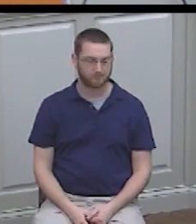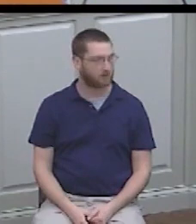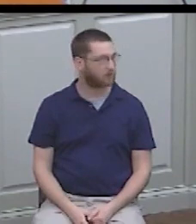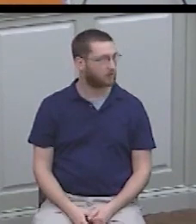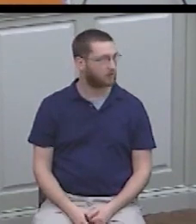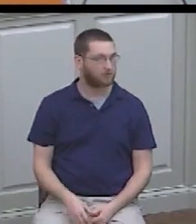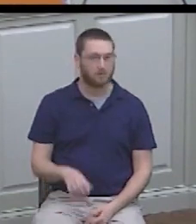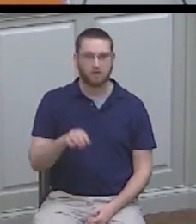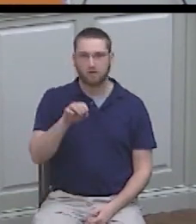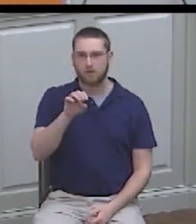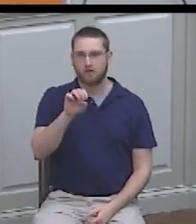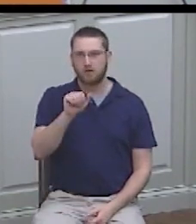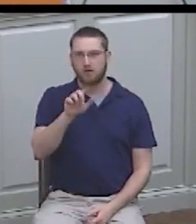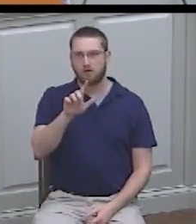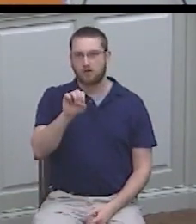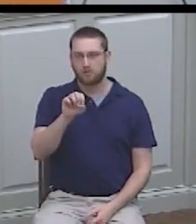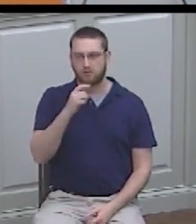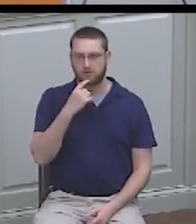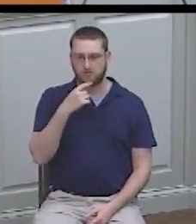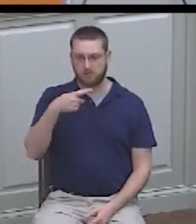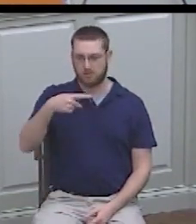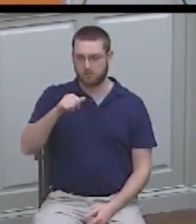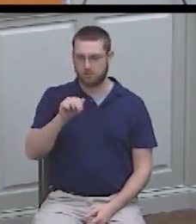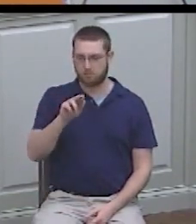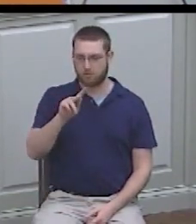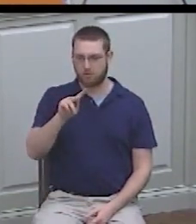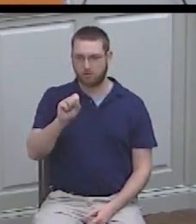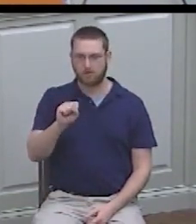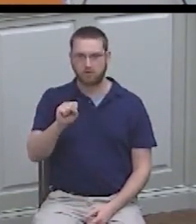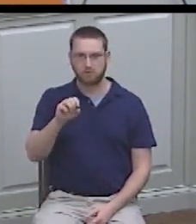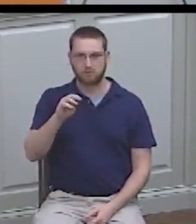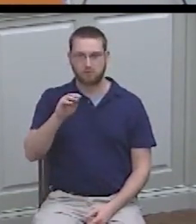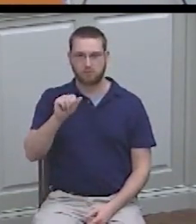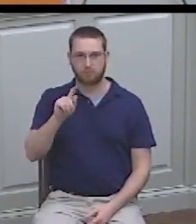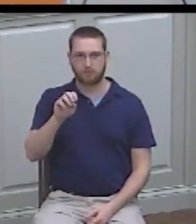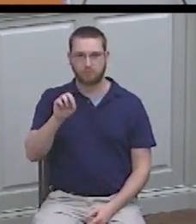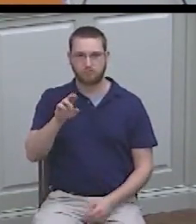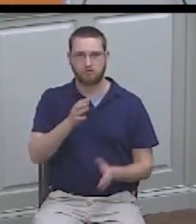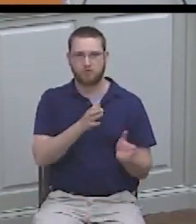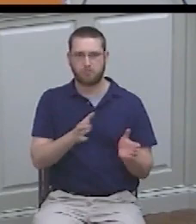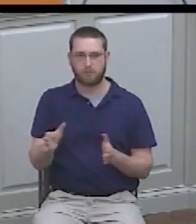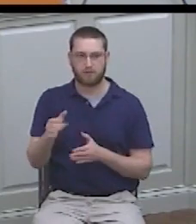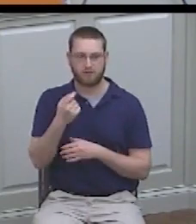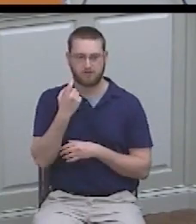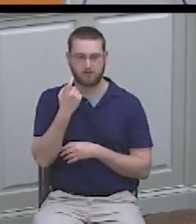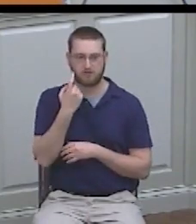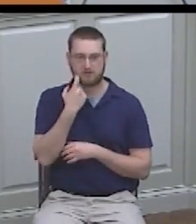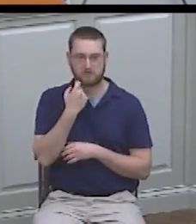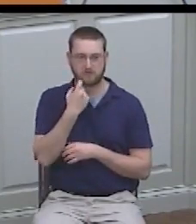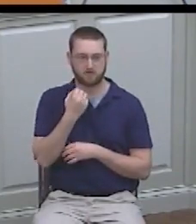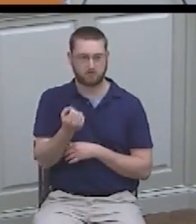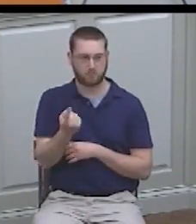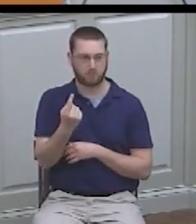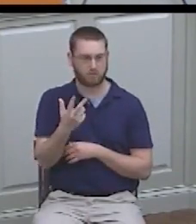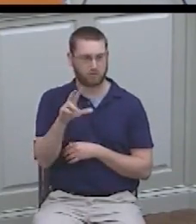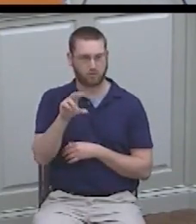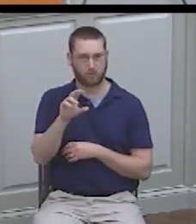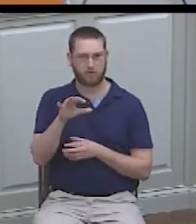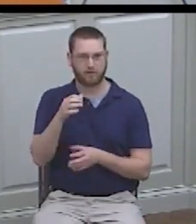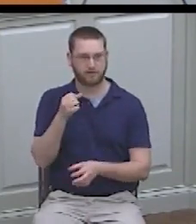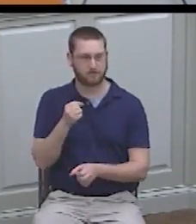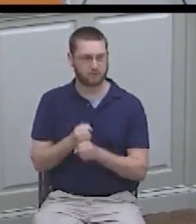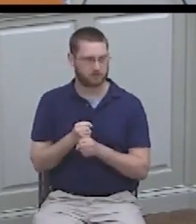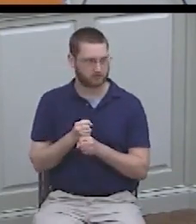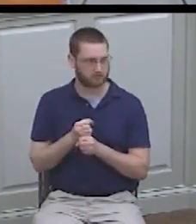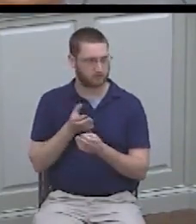too, the Parks Master Plan, the last master plan lasted 30 years. And so as we go through public input gathering,